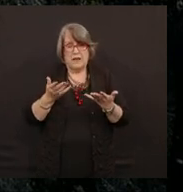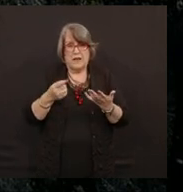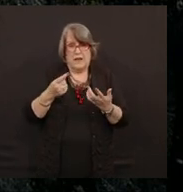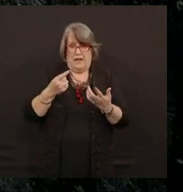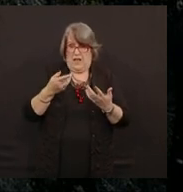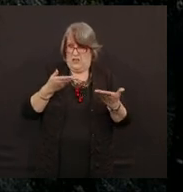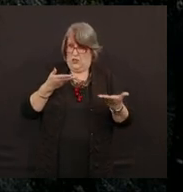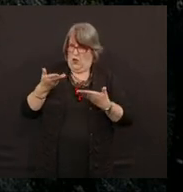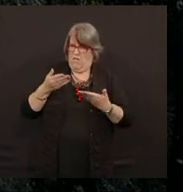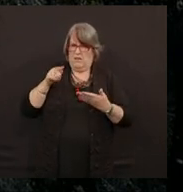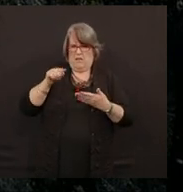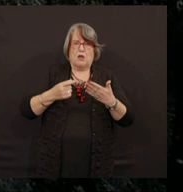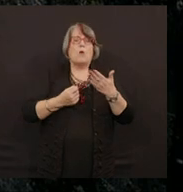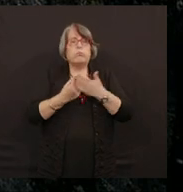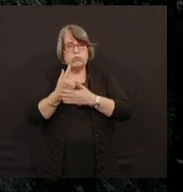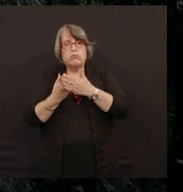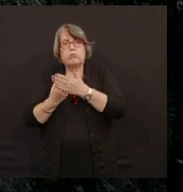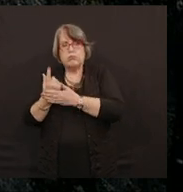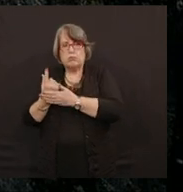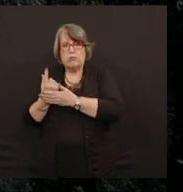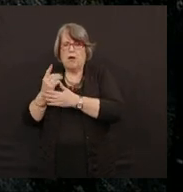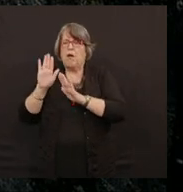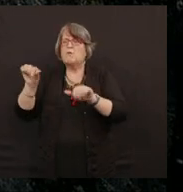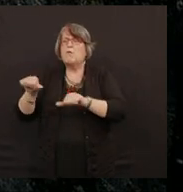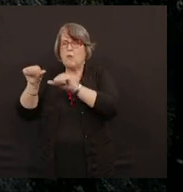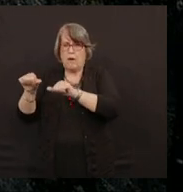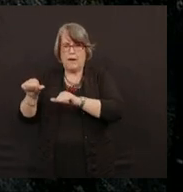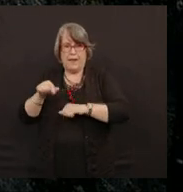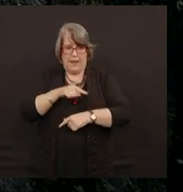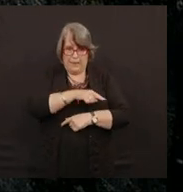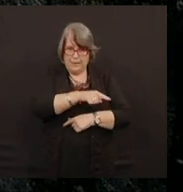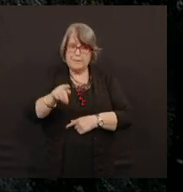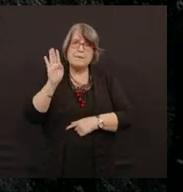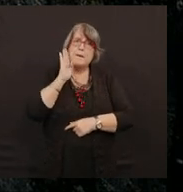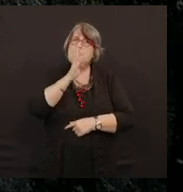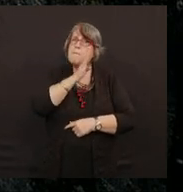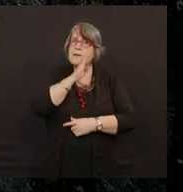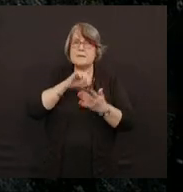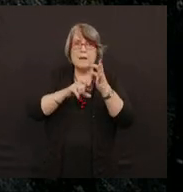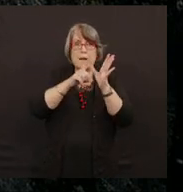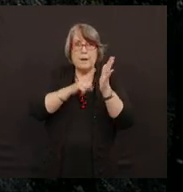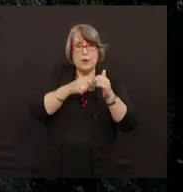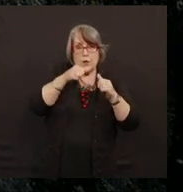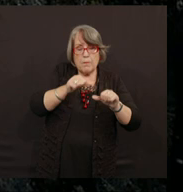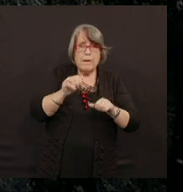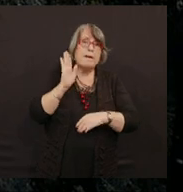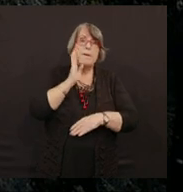as service incidents denies people legal protections and justice that's extended to other